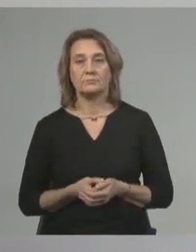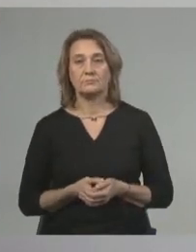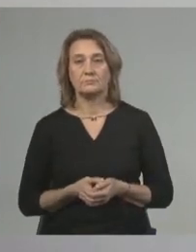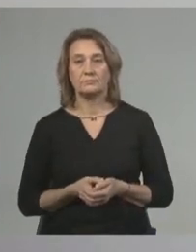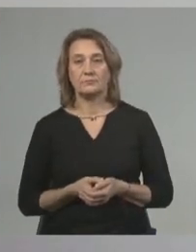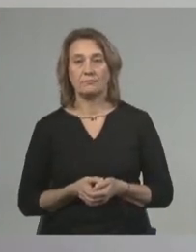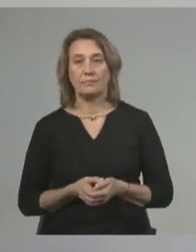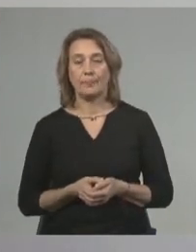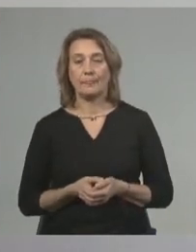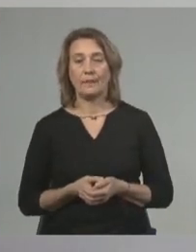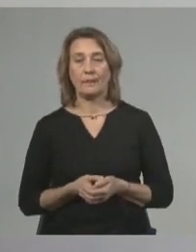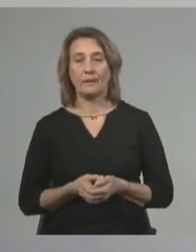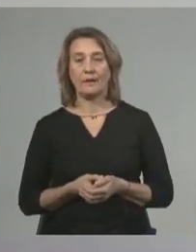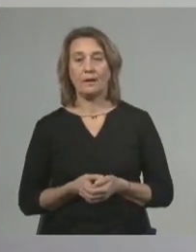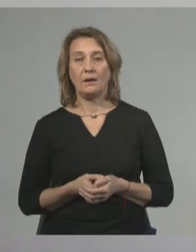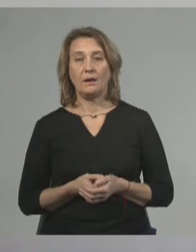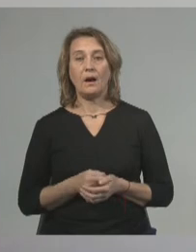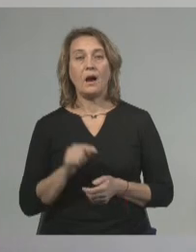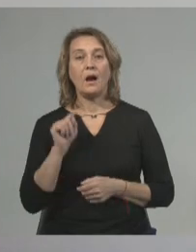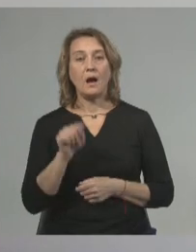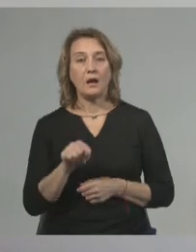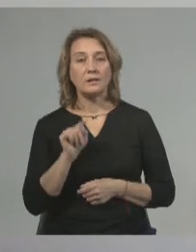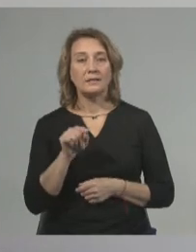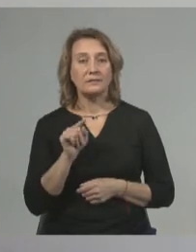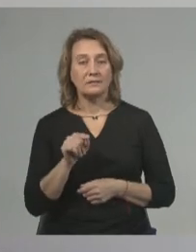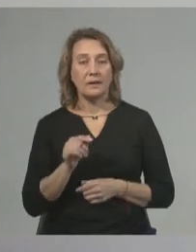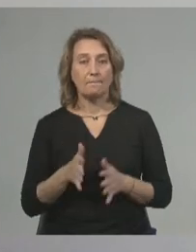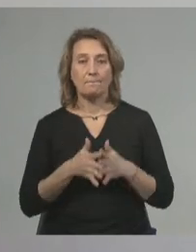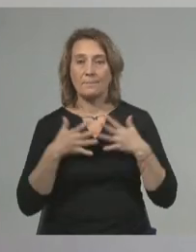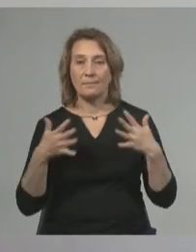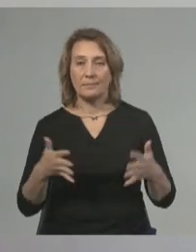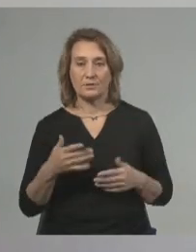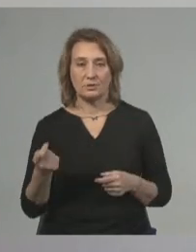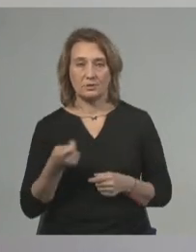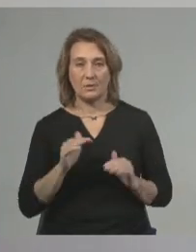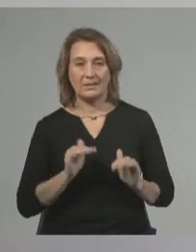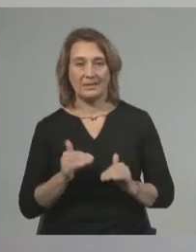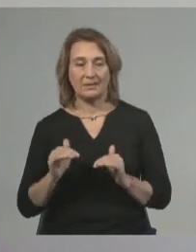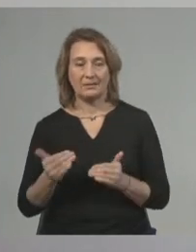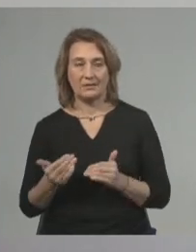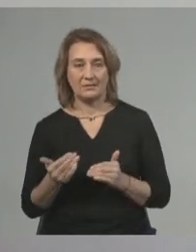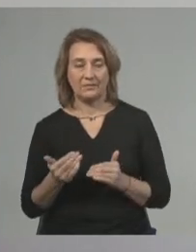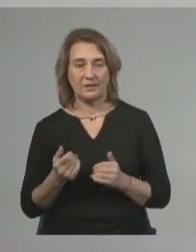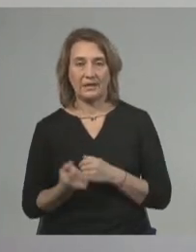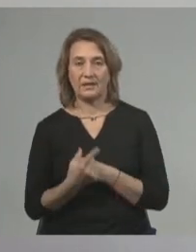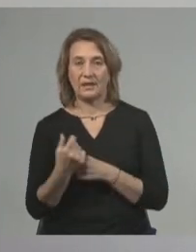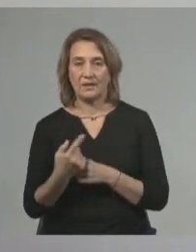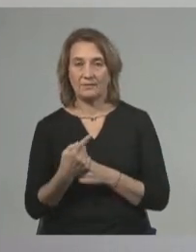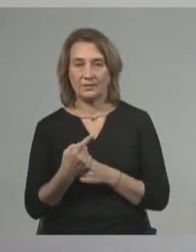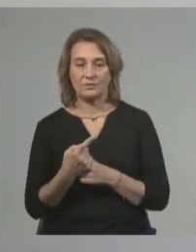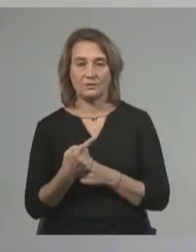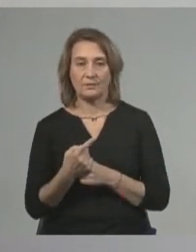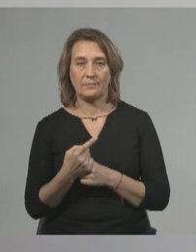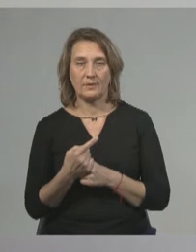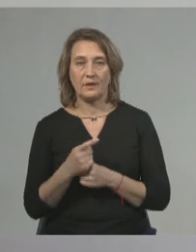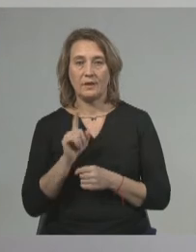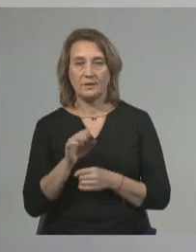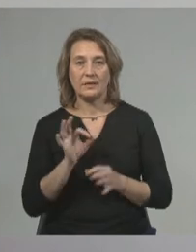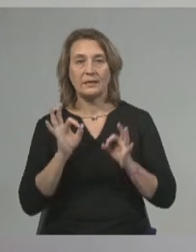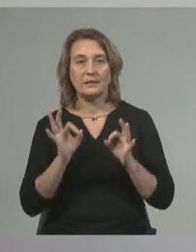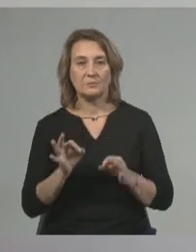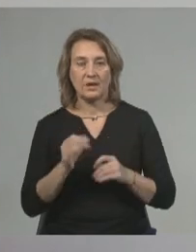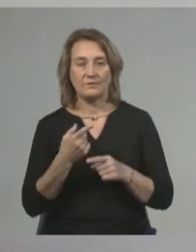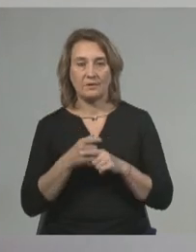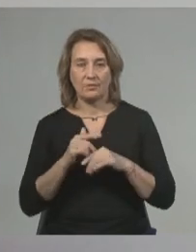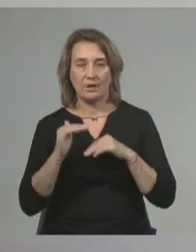disinformation such as polarization have have long predated the existence of these platforms i mean these platforms have changed the